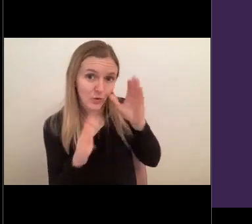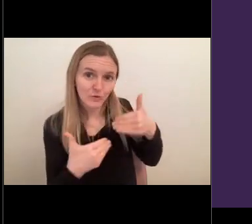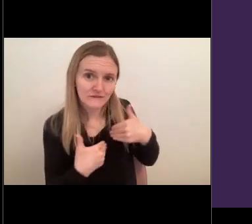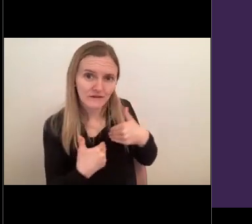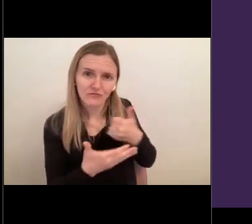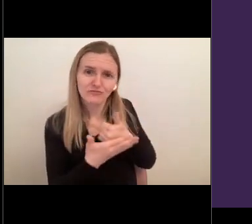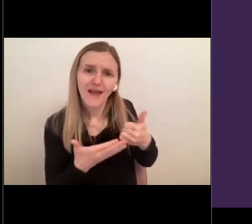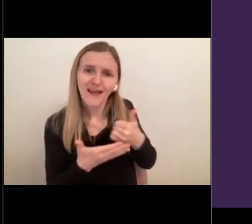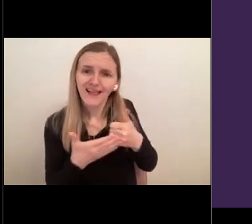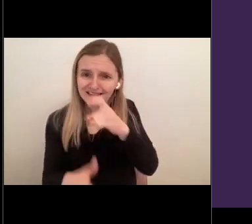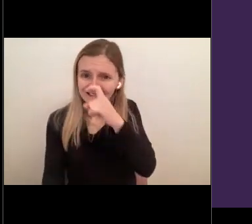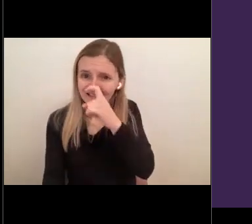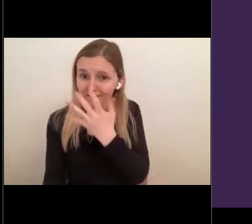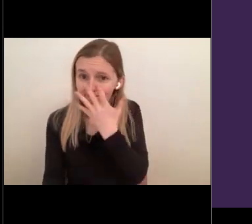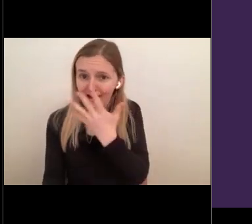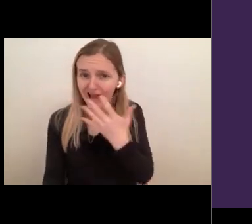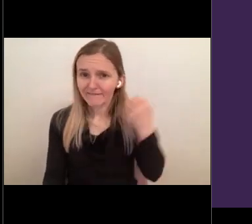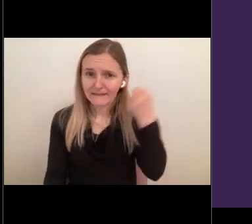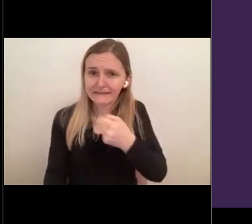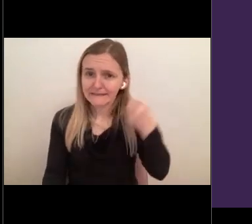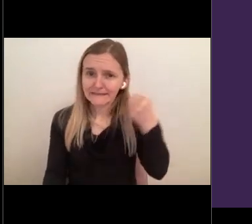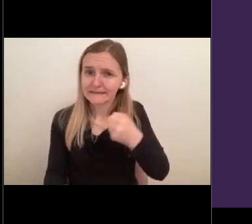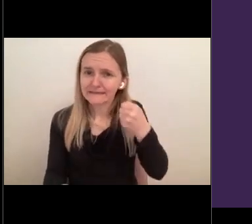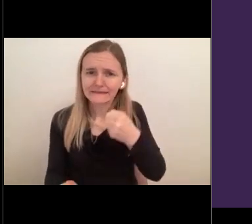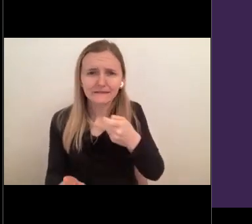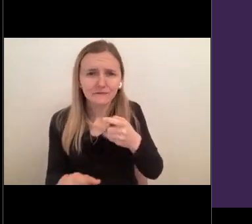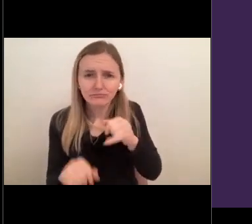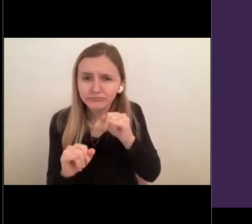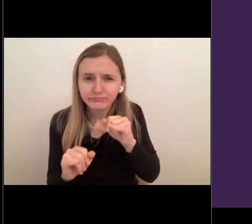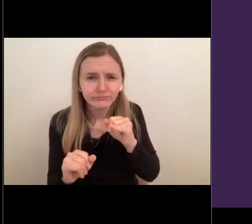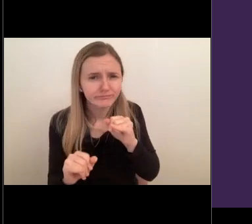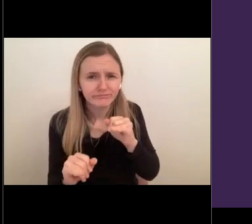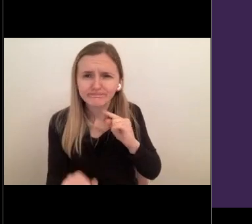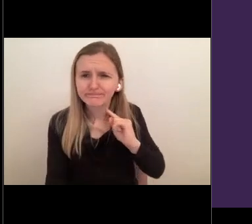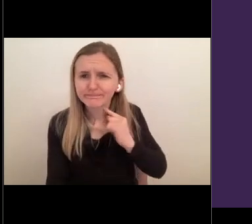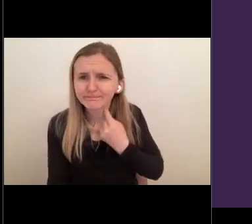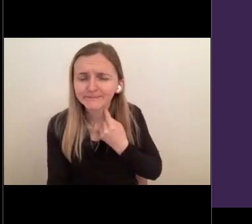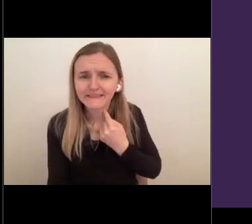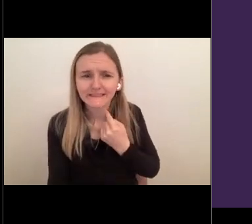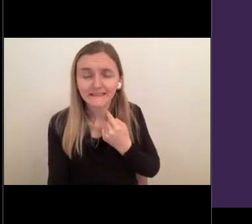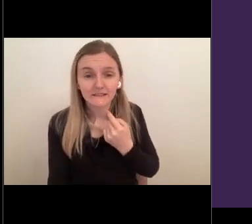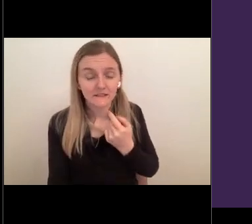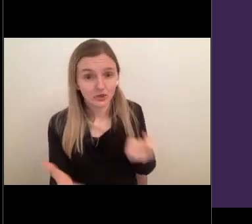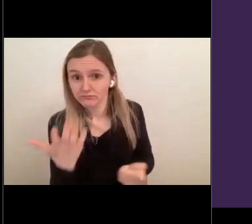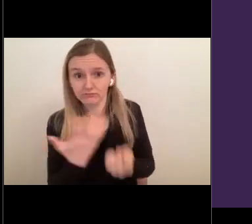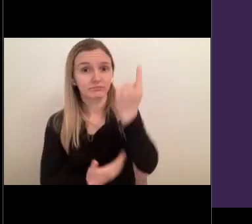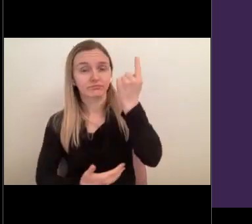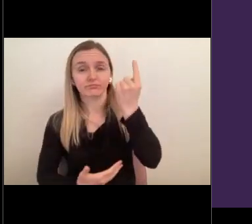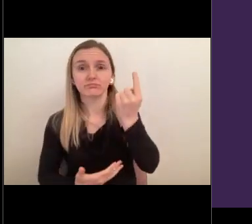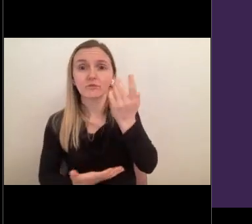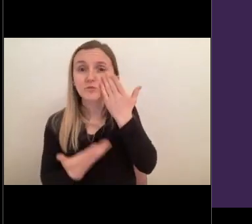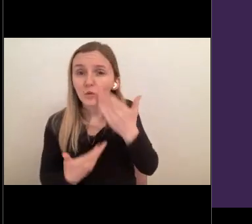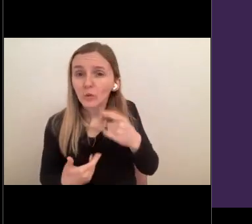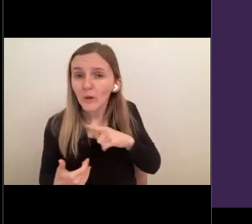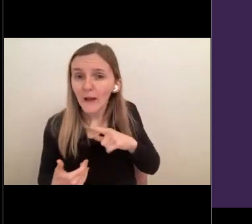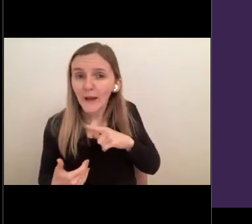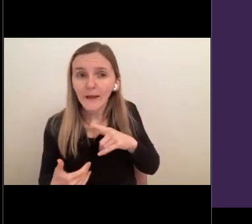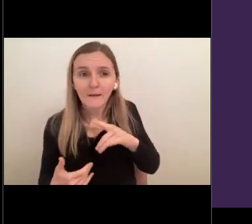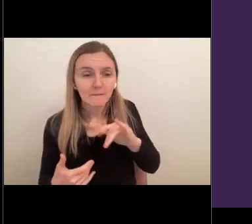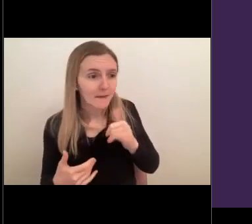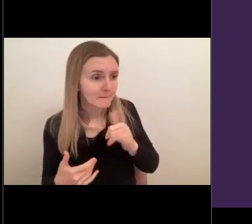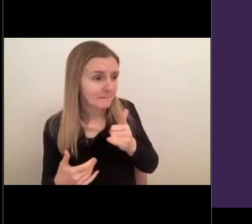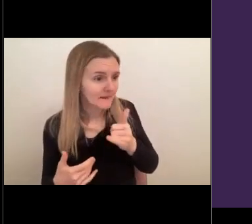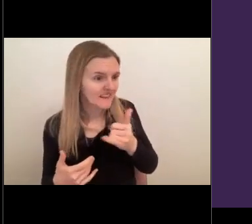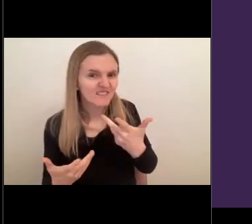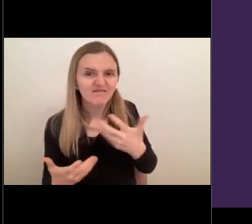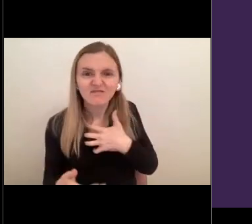sister, age 5, and not very kind to her. It usually comes from nowhere, hard to spot the trigger, sometimes due to attention being placed on her or